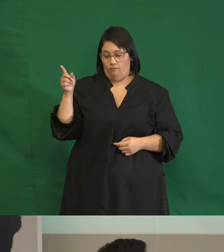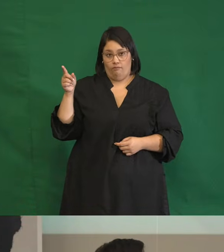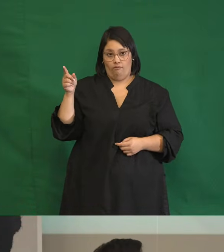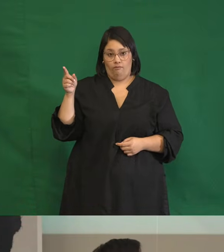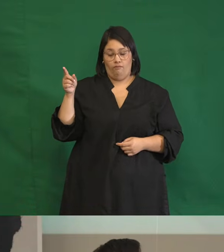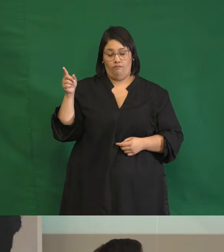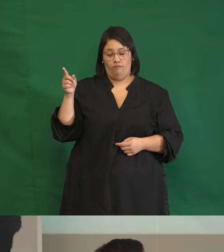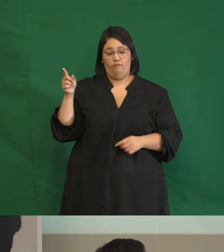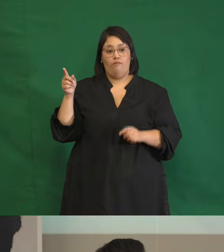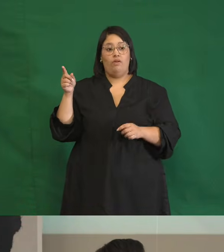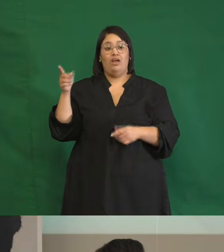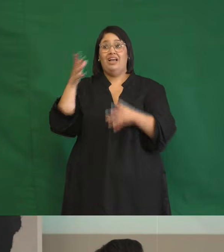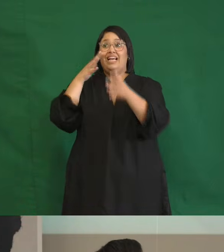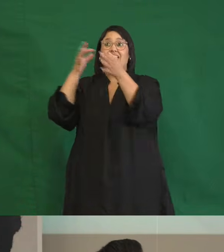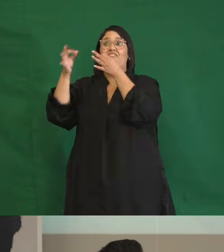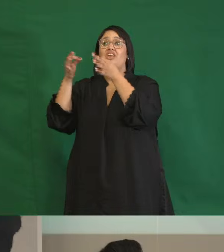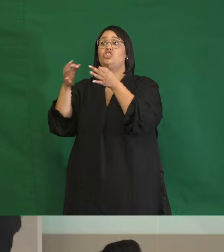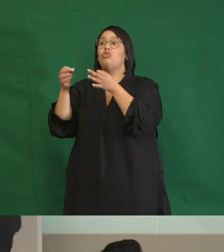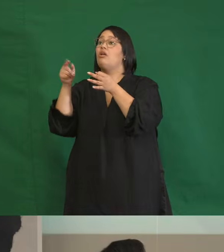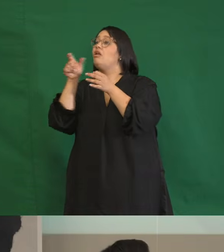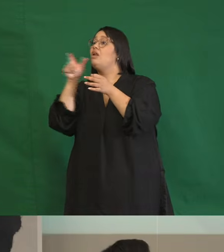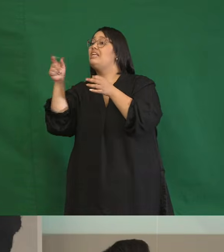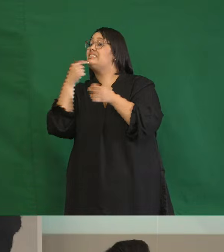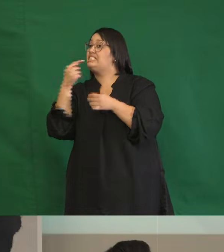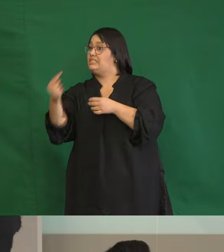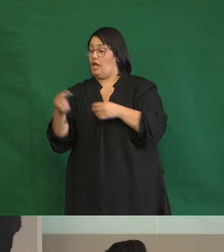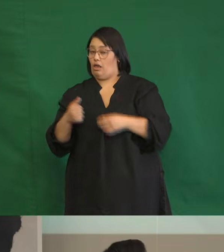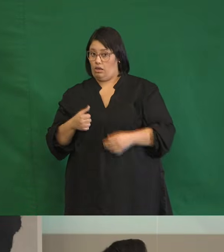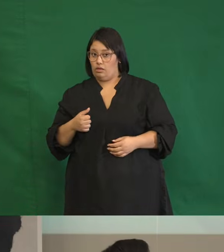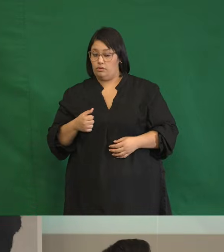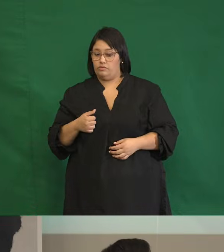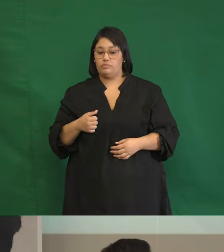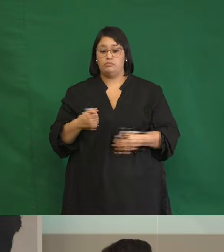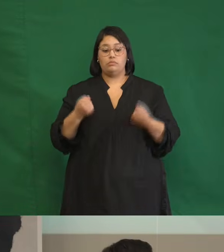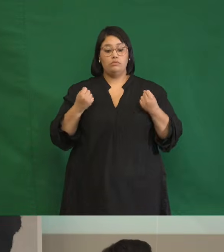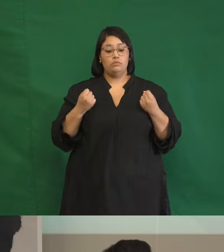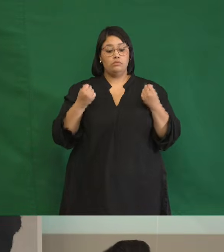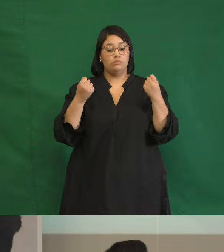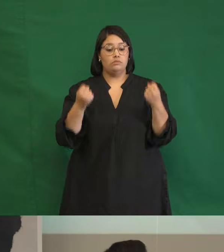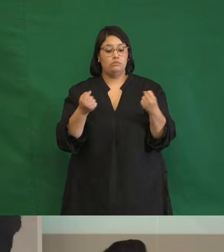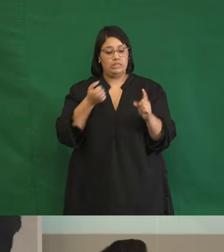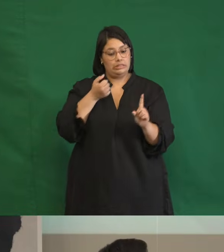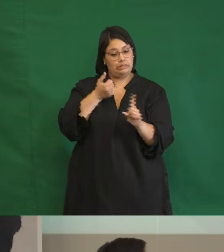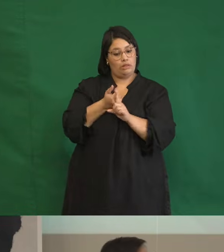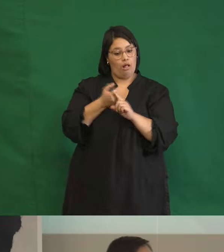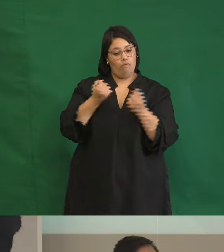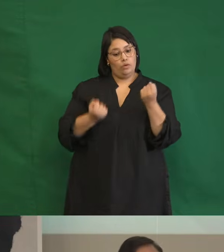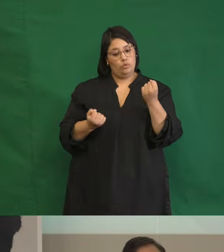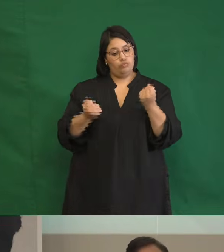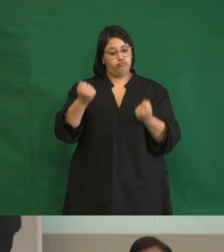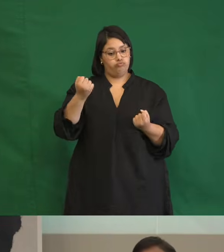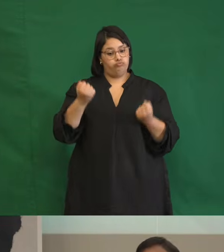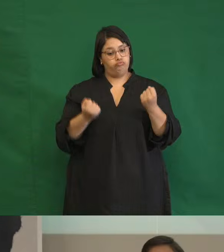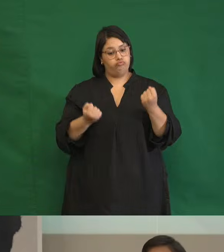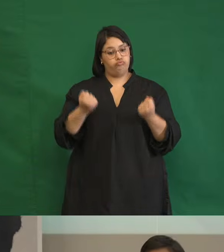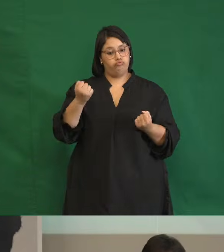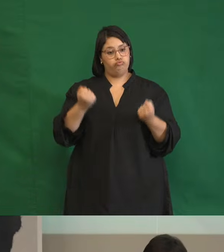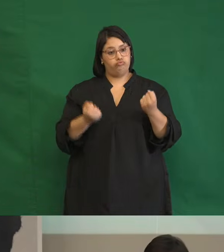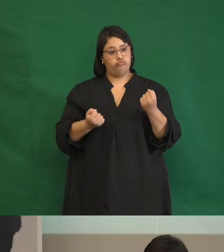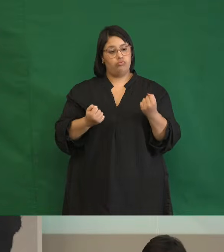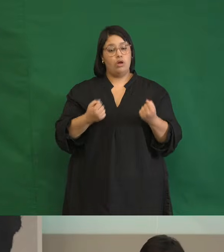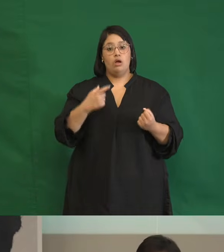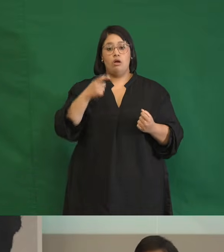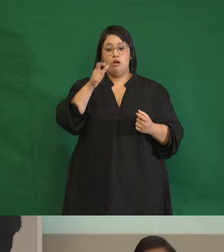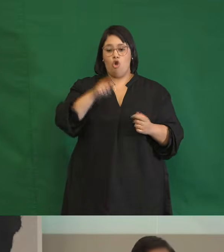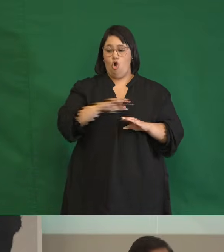And this definition says it is a self-propelled wheeled vehicle that does not run on